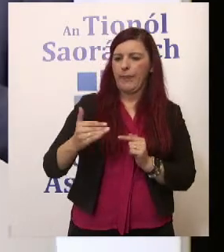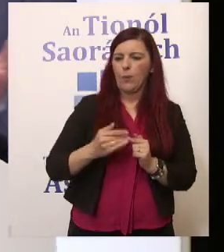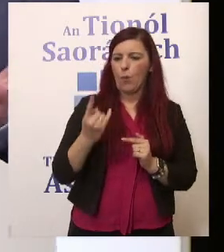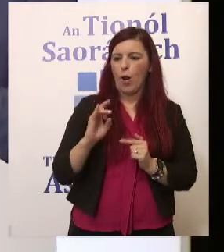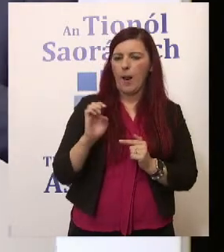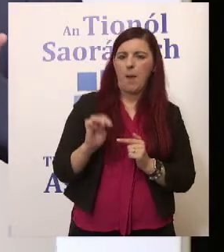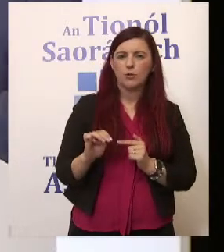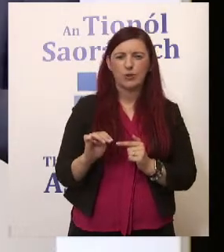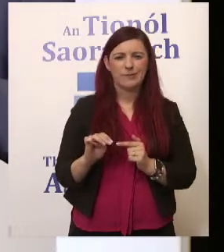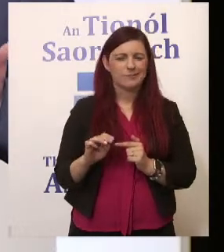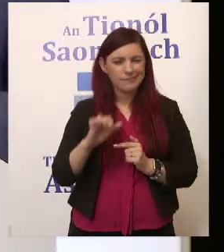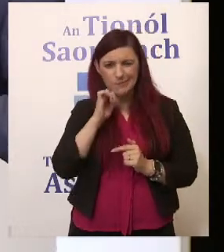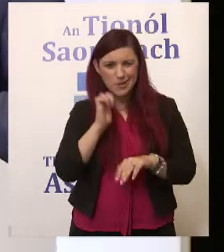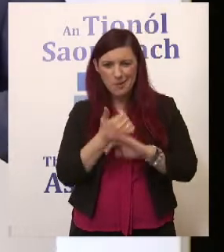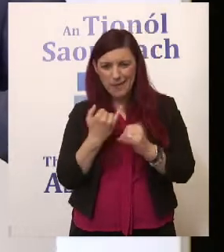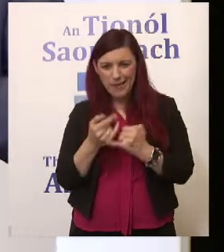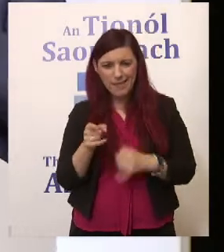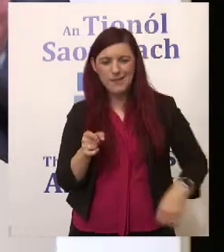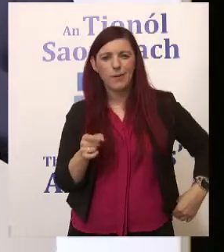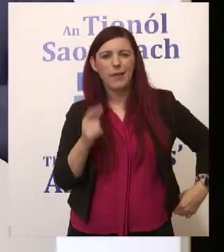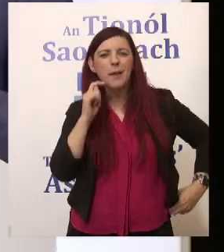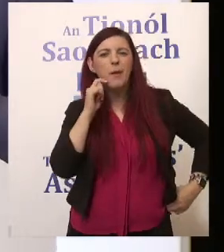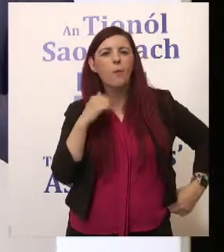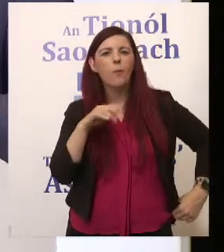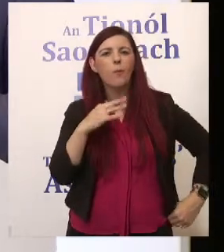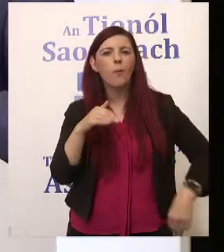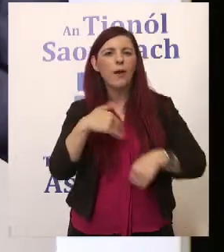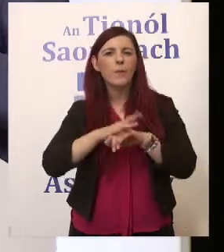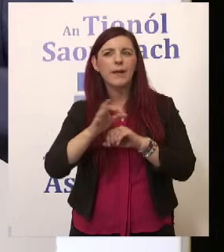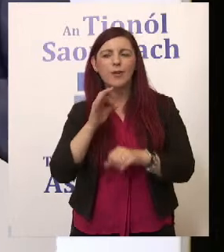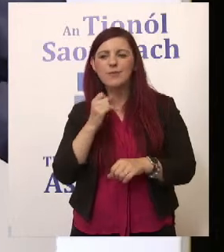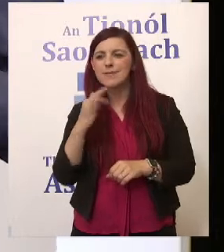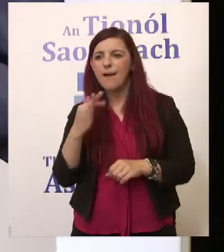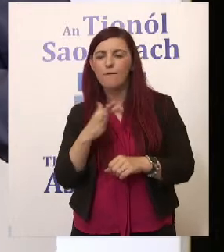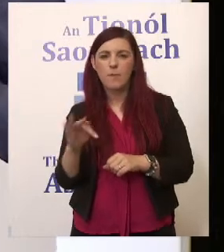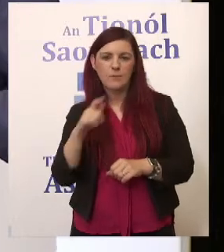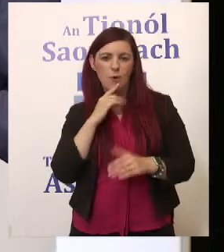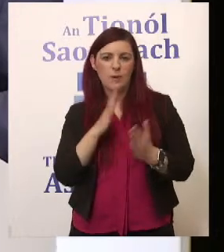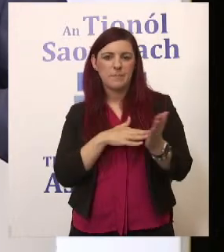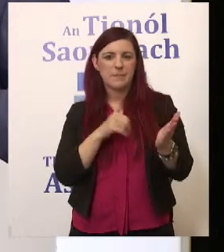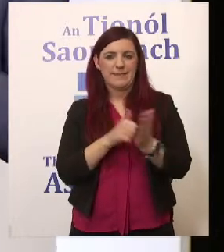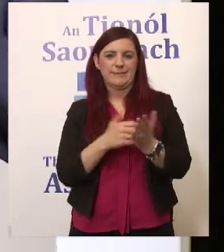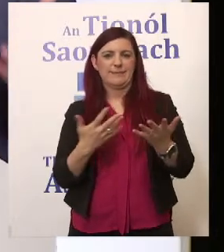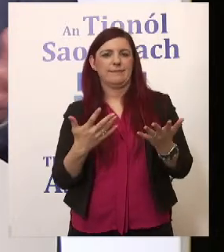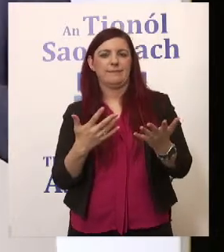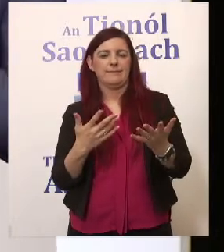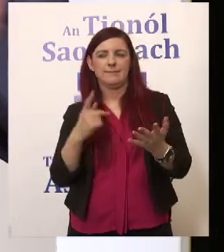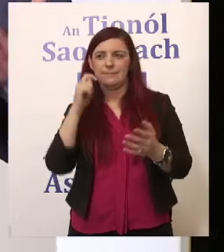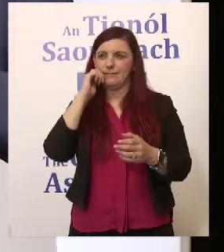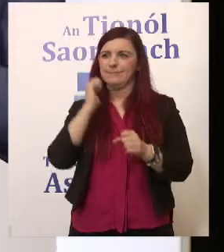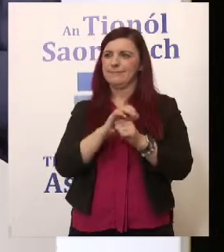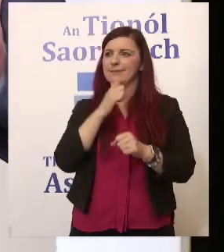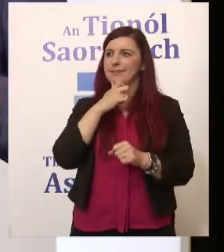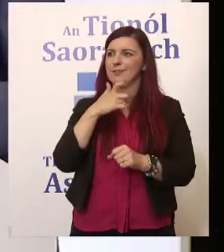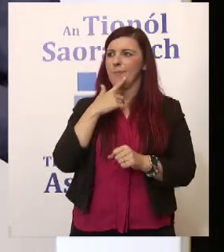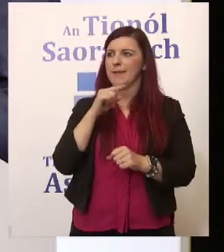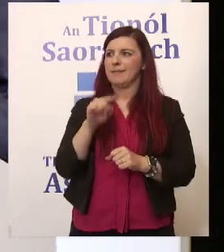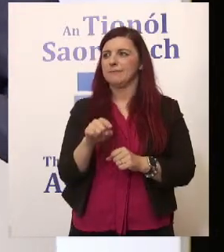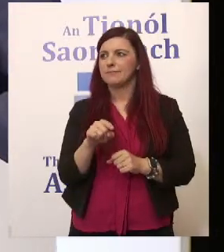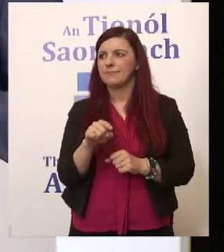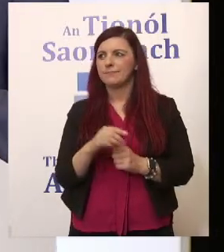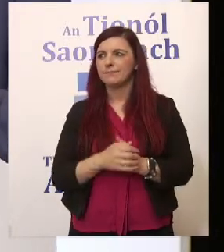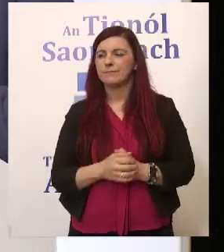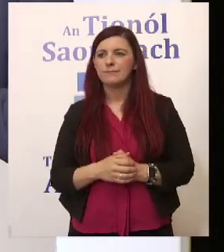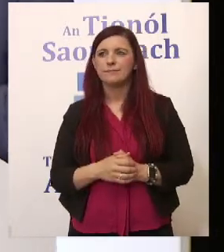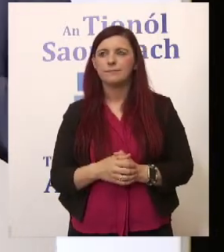in terms of where you're going to get your skilled staff. So businesses also think about Dublin as a unit, if you